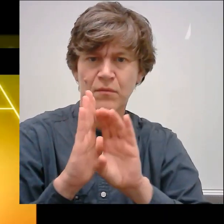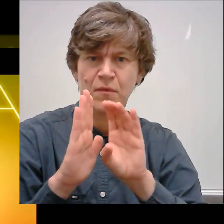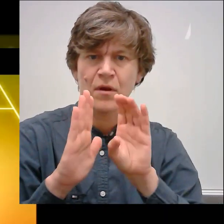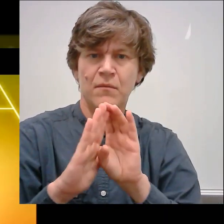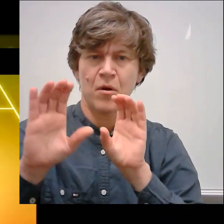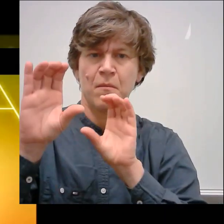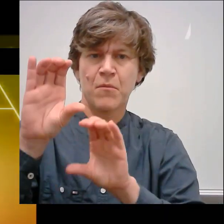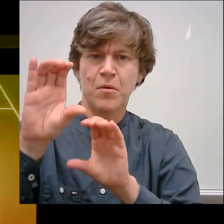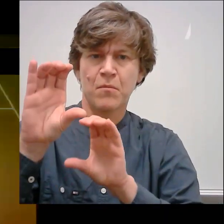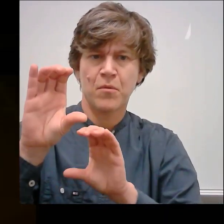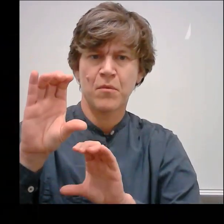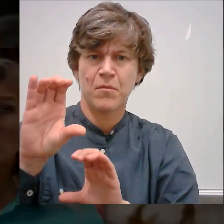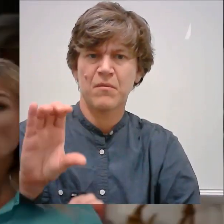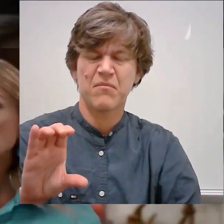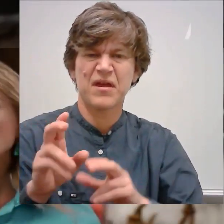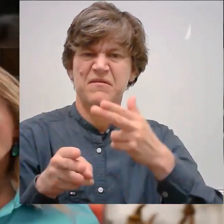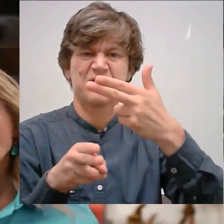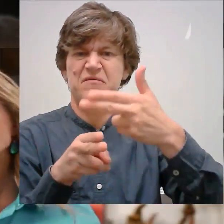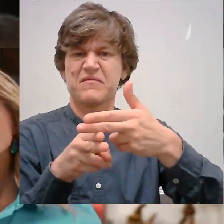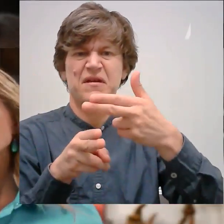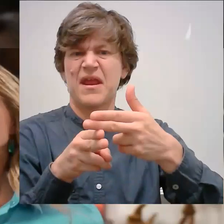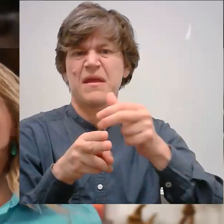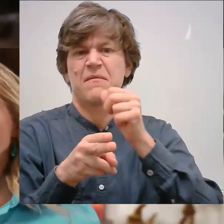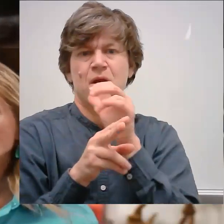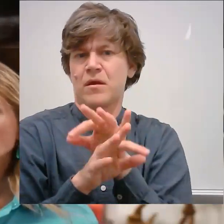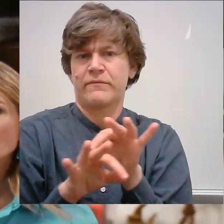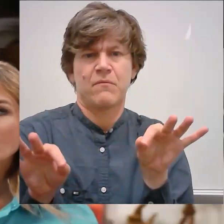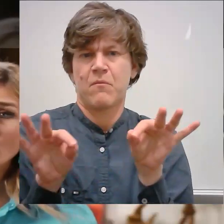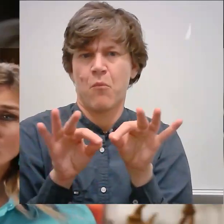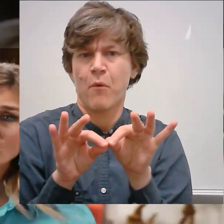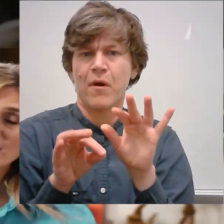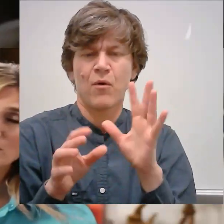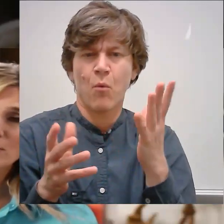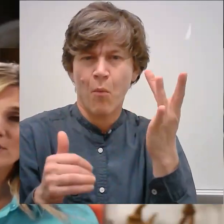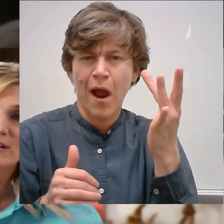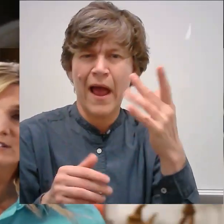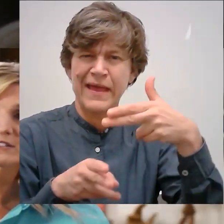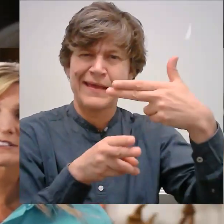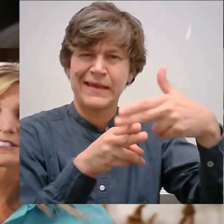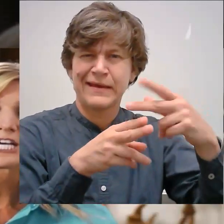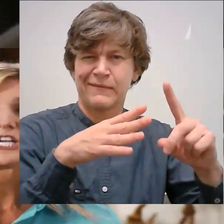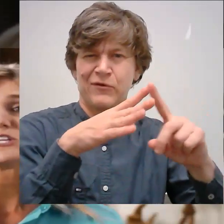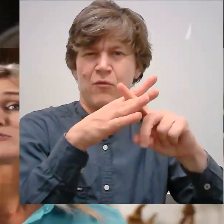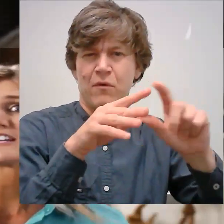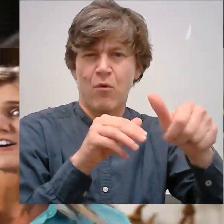of contrasting elements. When your content, color, and contrast work in